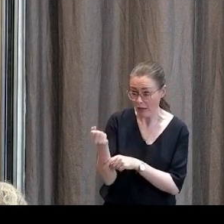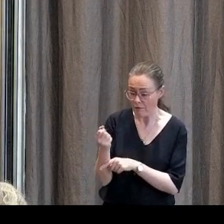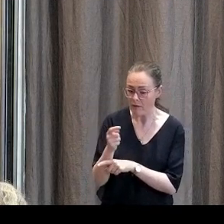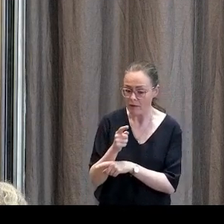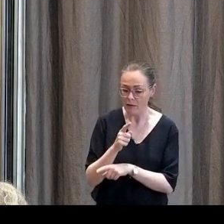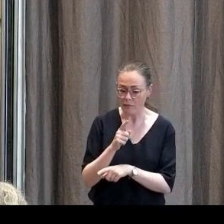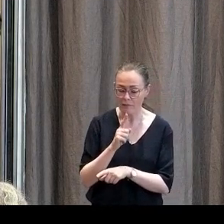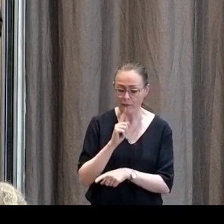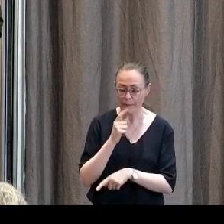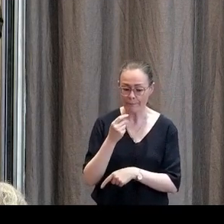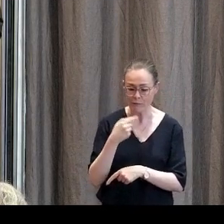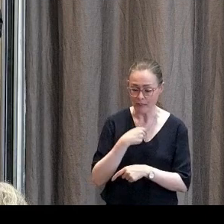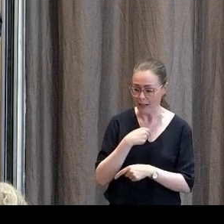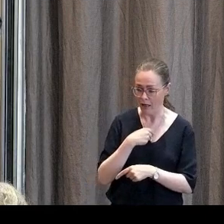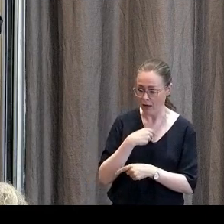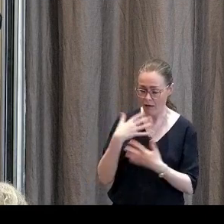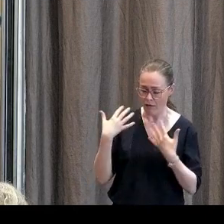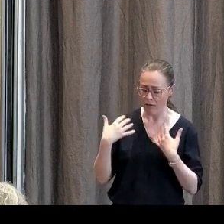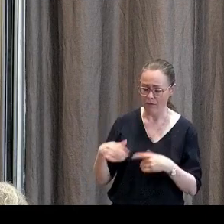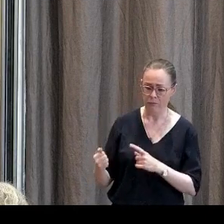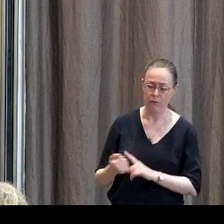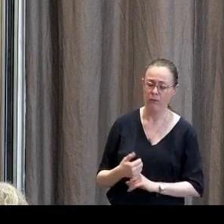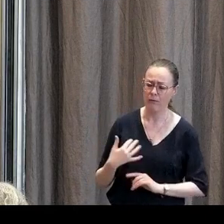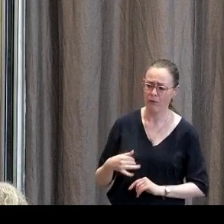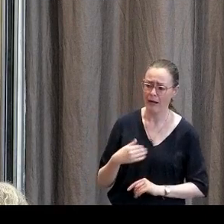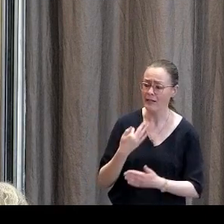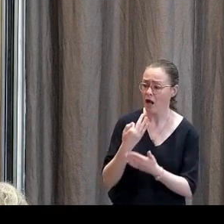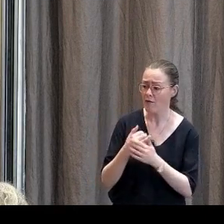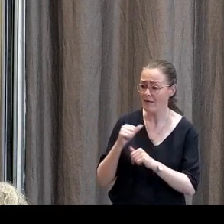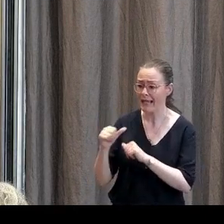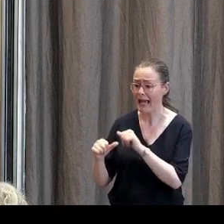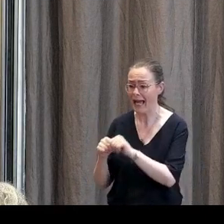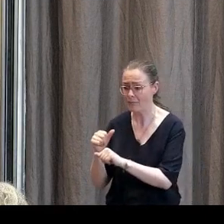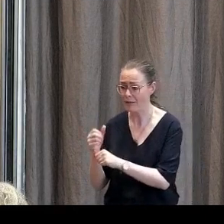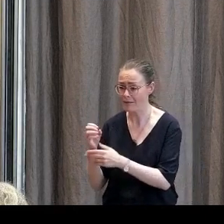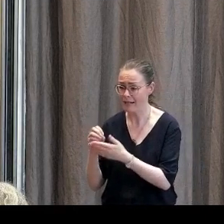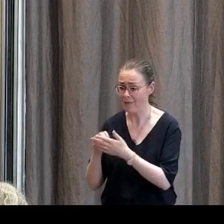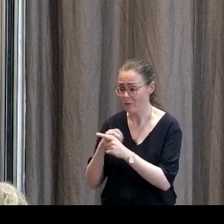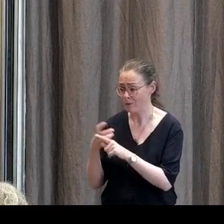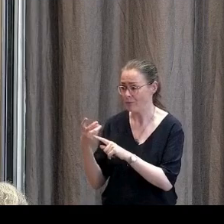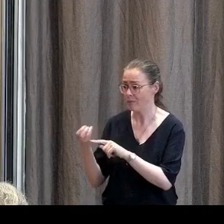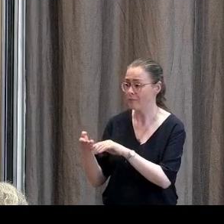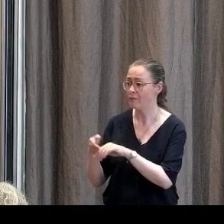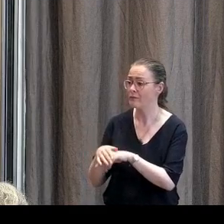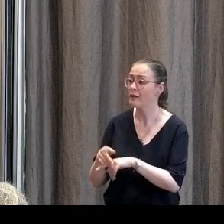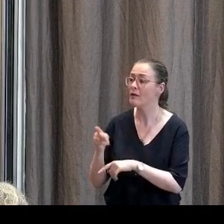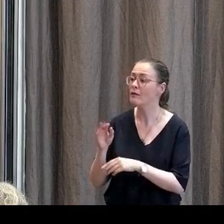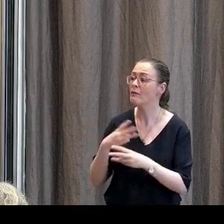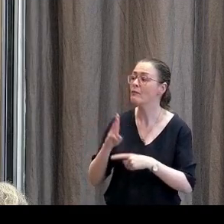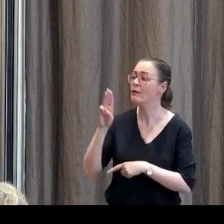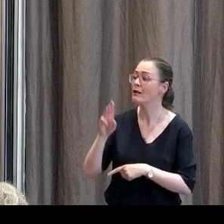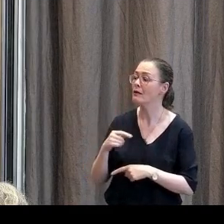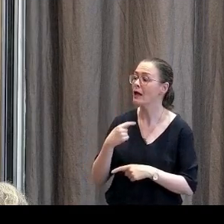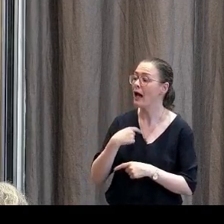it's absolutely destroying for them, and oftentimes the animal has to be euthanized. I have one, but it isn't